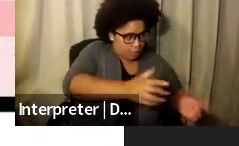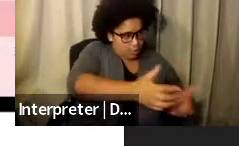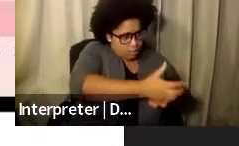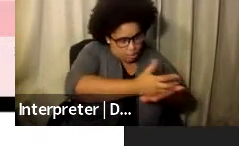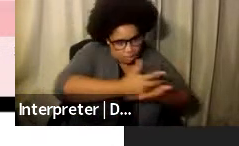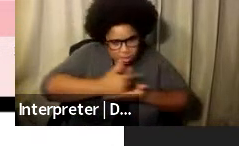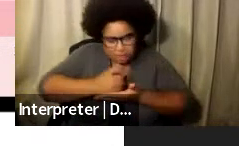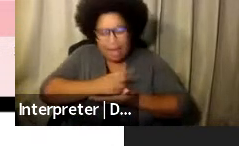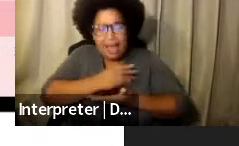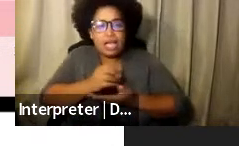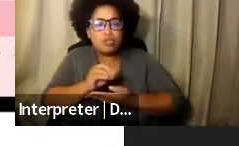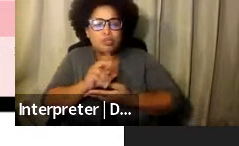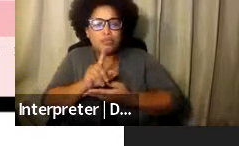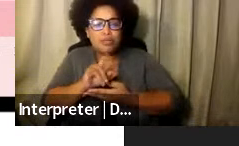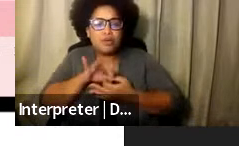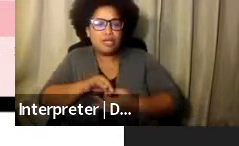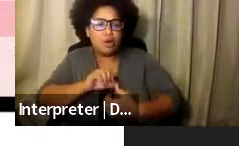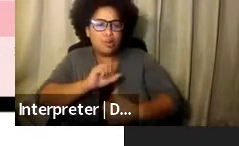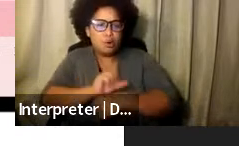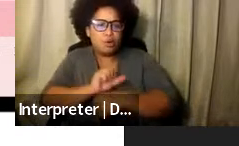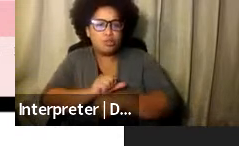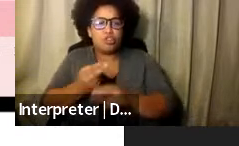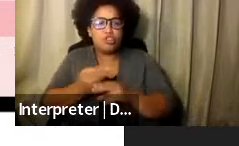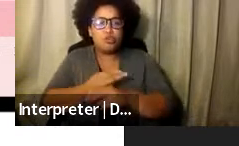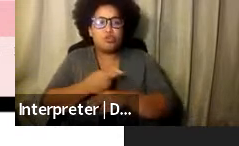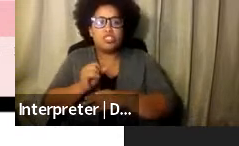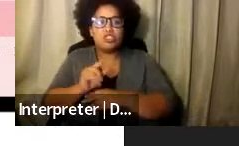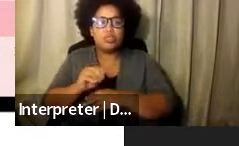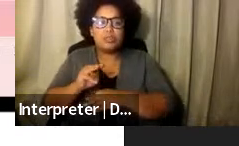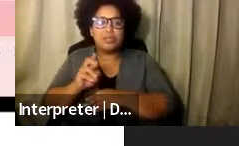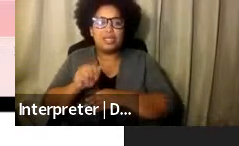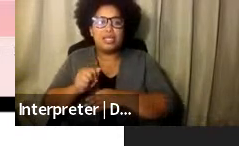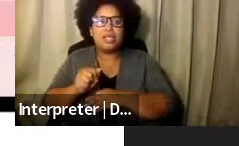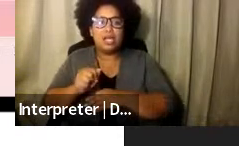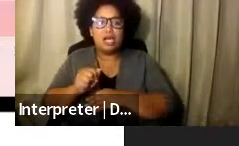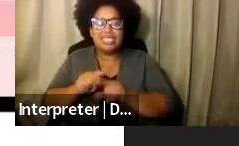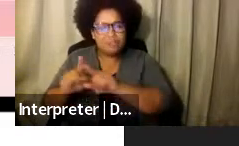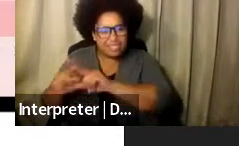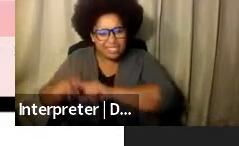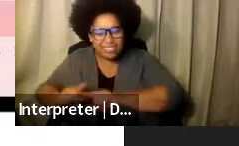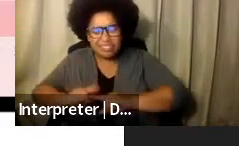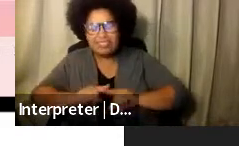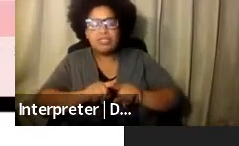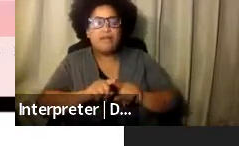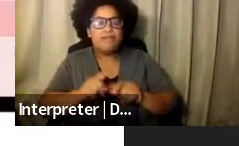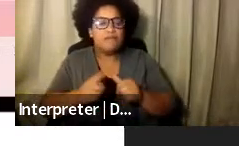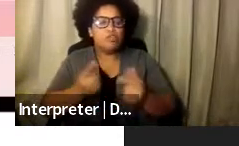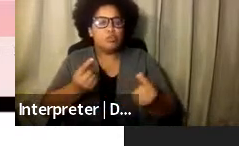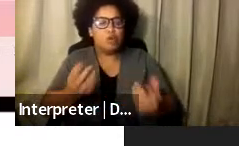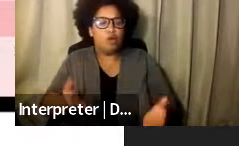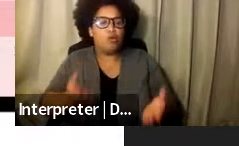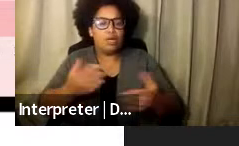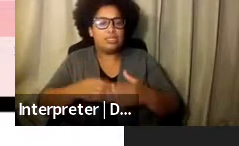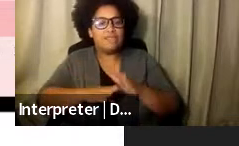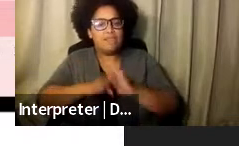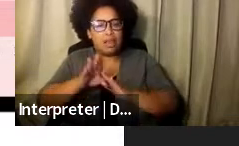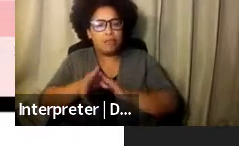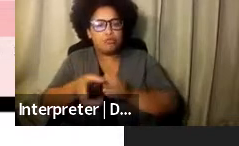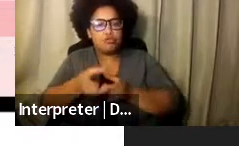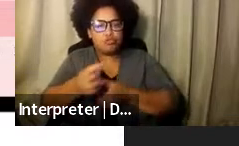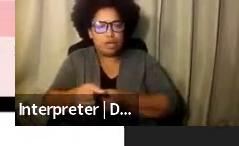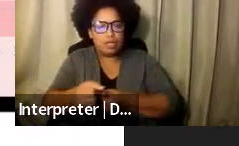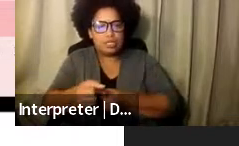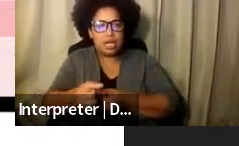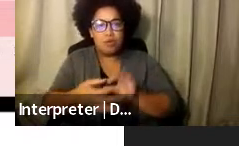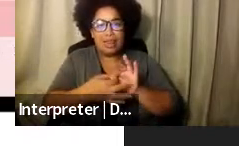social media aspect of our work. Using social media platforms, our first recommendation is to build trust and